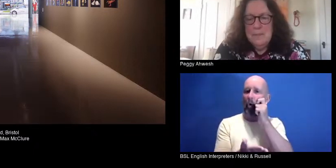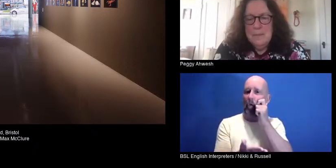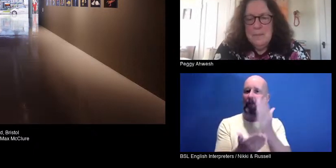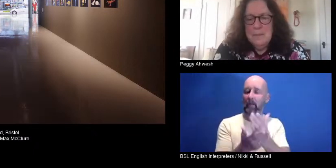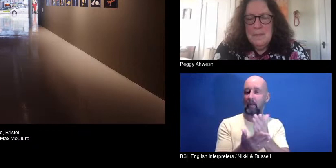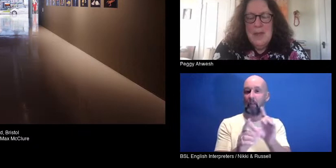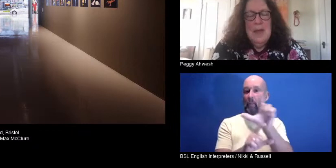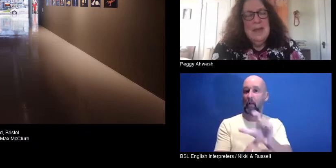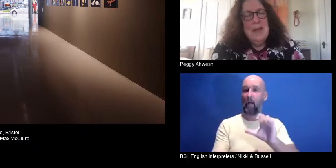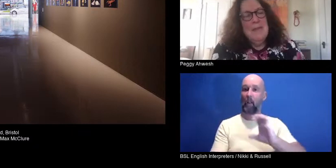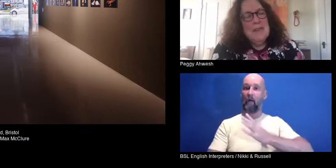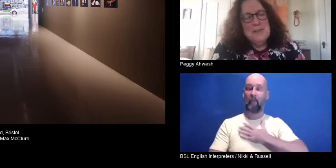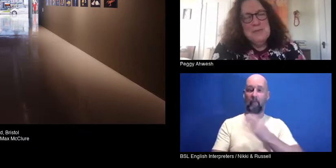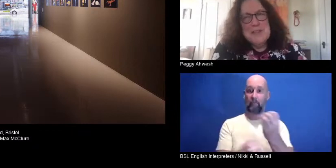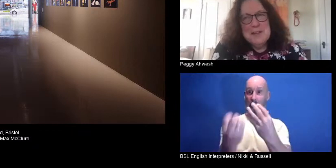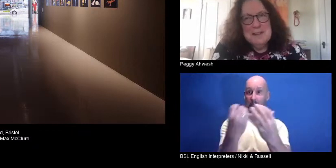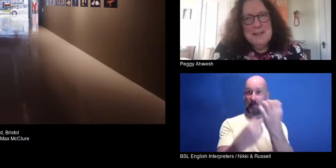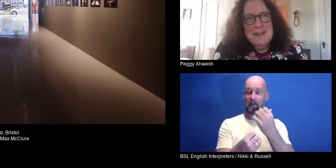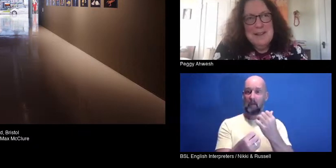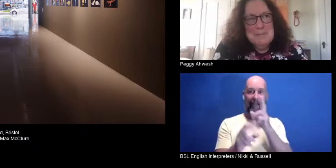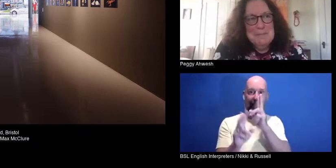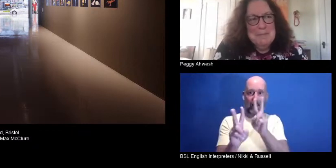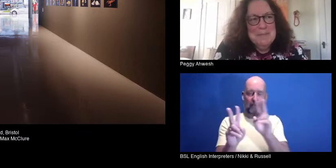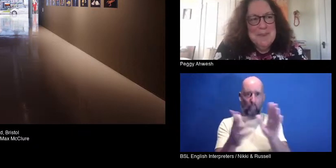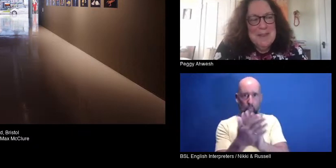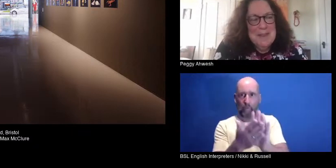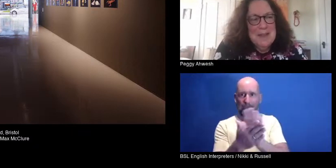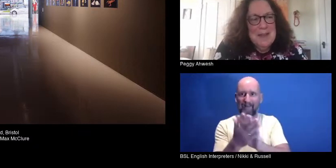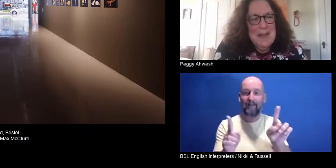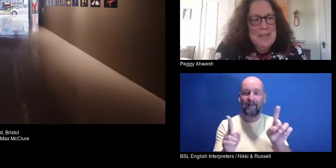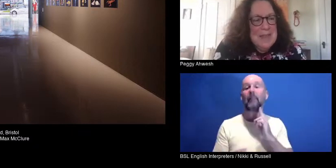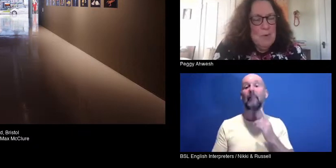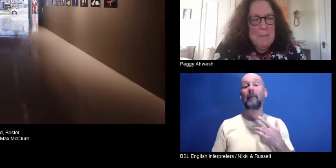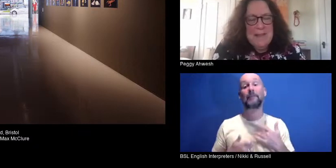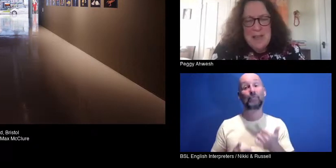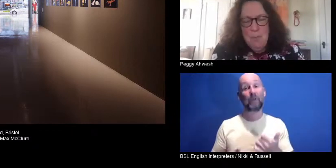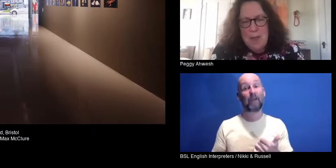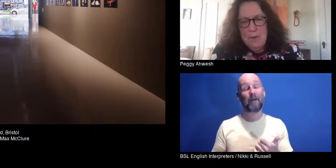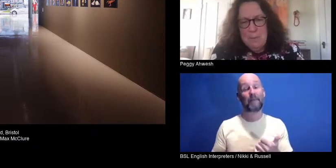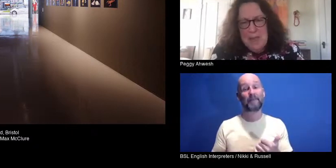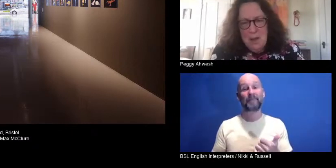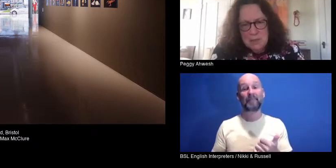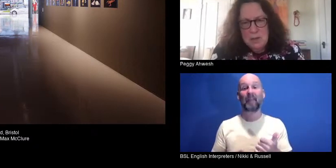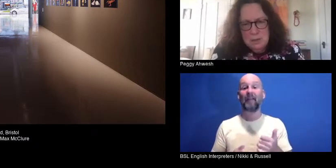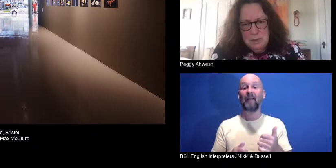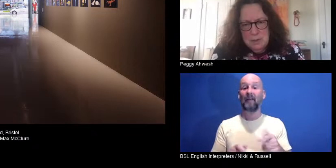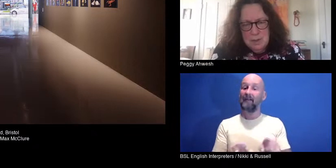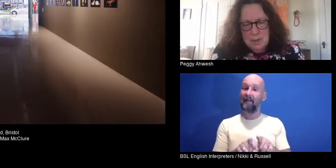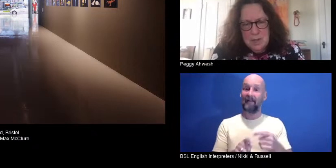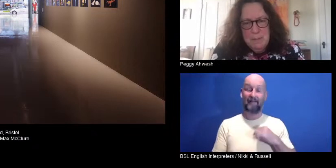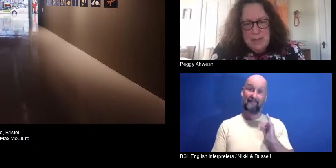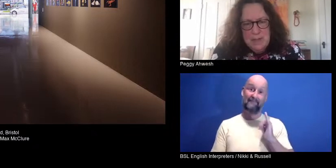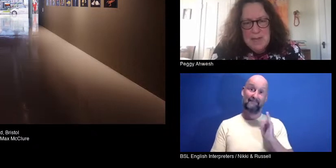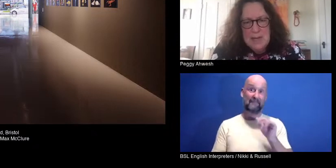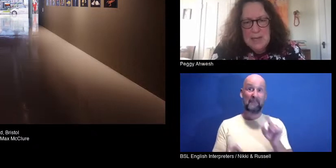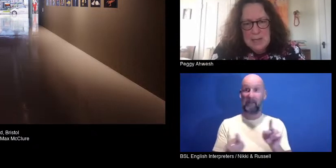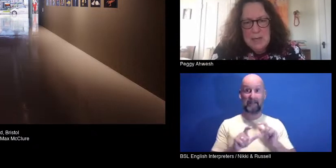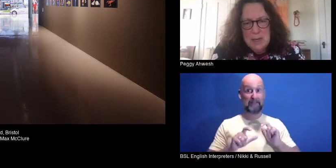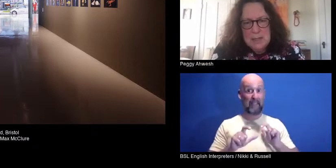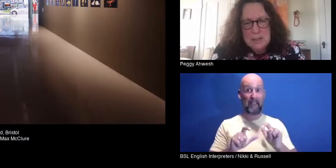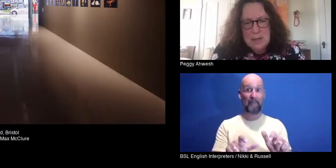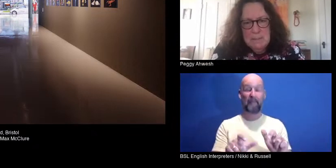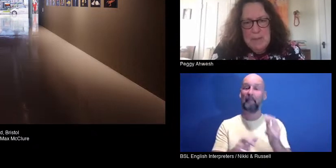Love. Yeah, that's interesting. I think it remains that way for me also. Mm. It remains